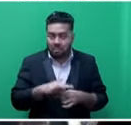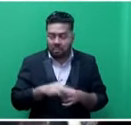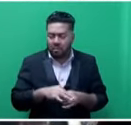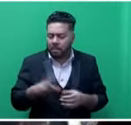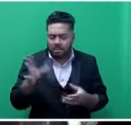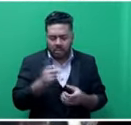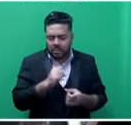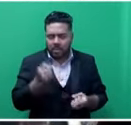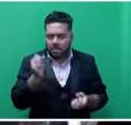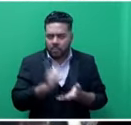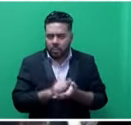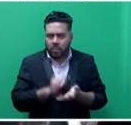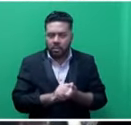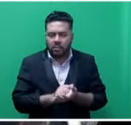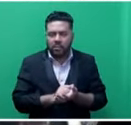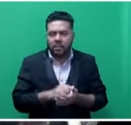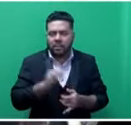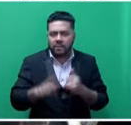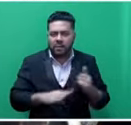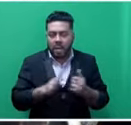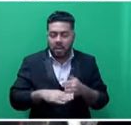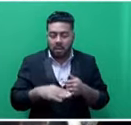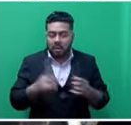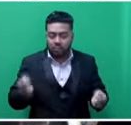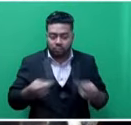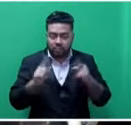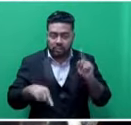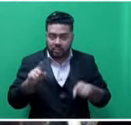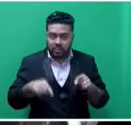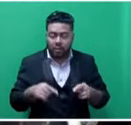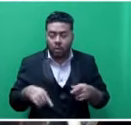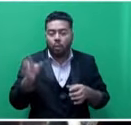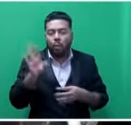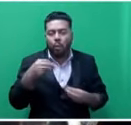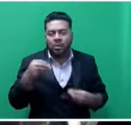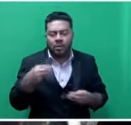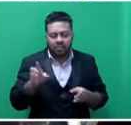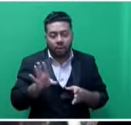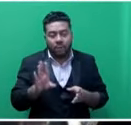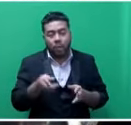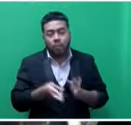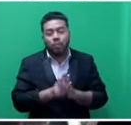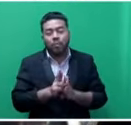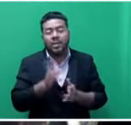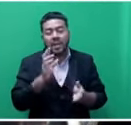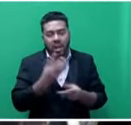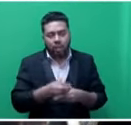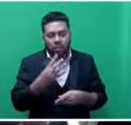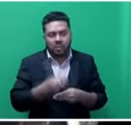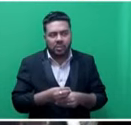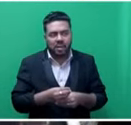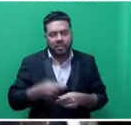be taken as a final count unless there is a dispute, then an audit of recount is to take place or a recount at the National